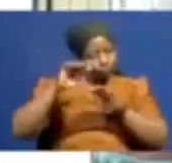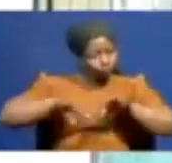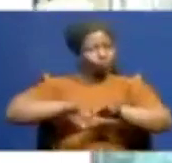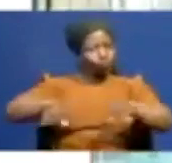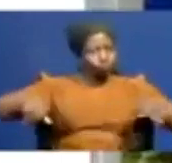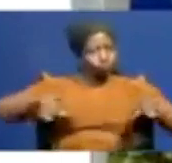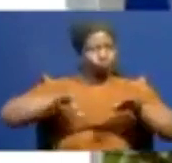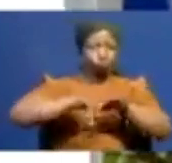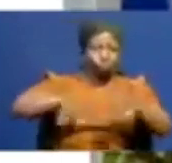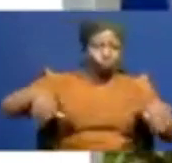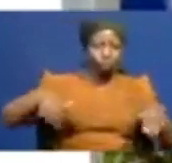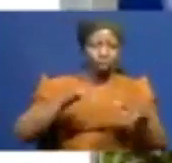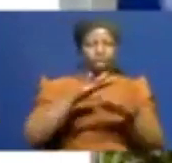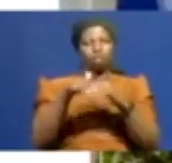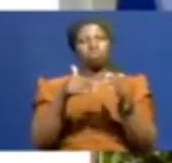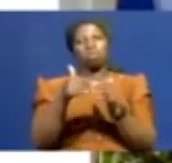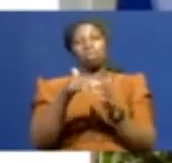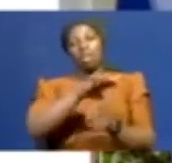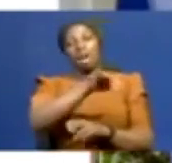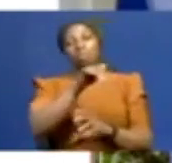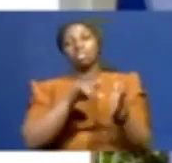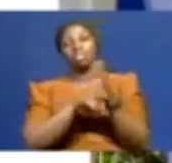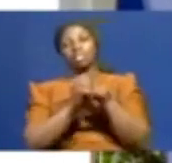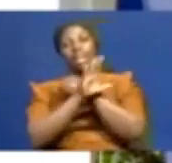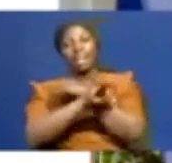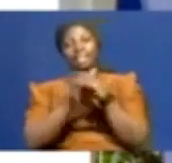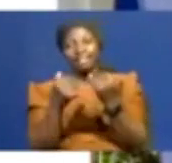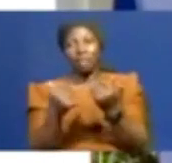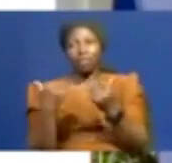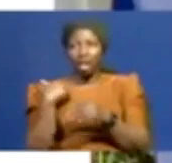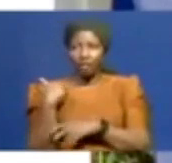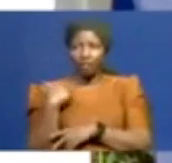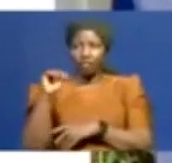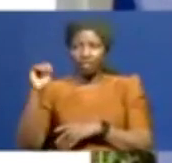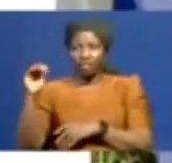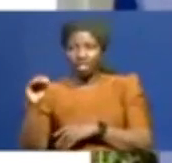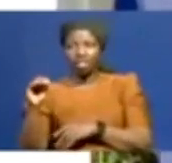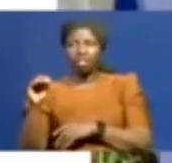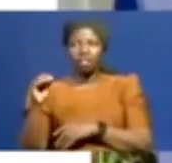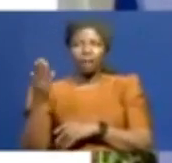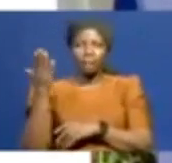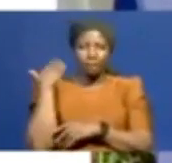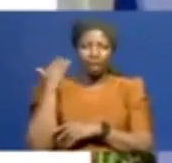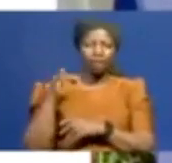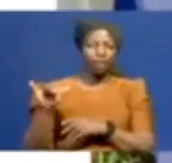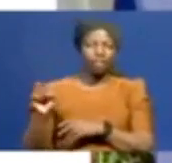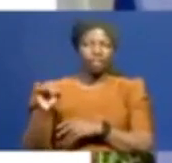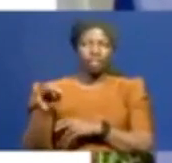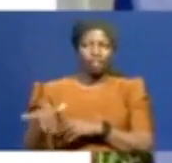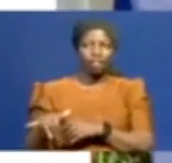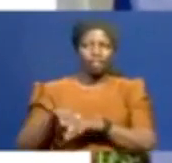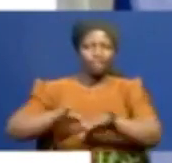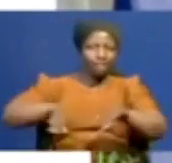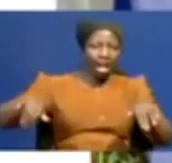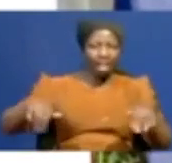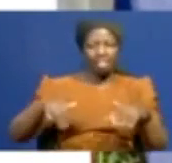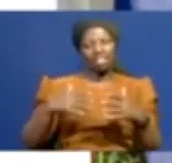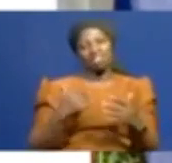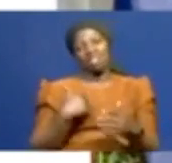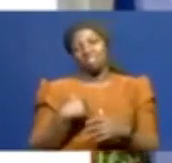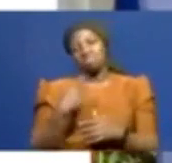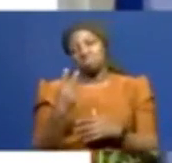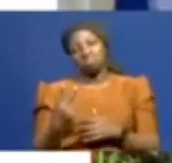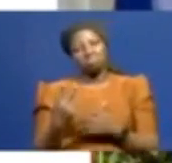humu nchini. So far I've swum two events, 50 back and 50 fly. I cut 1 second in my back and 2 in my